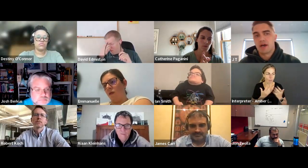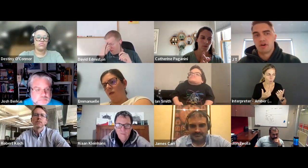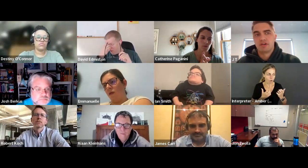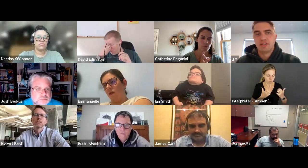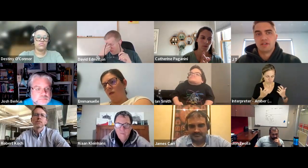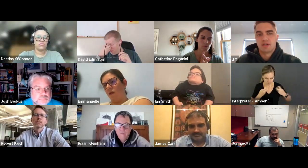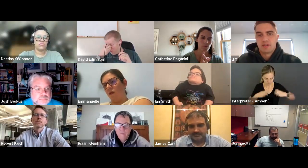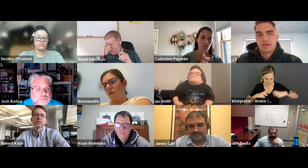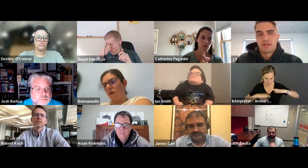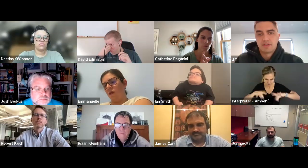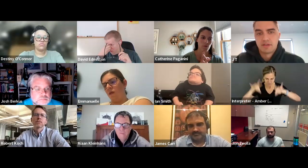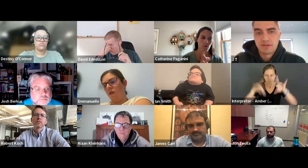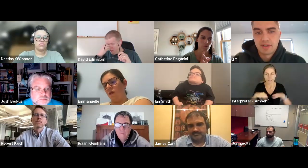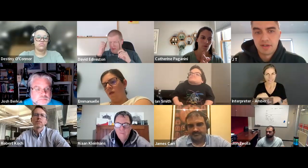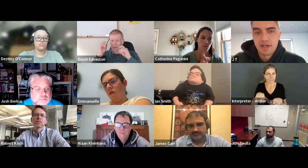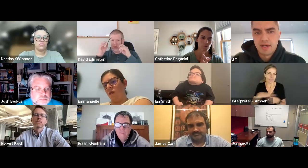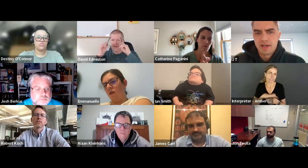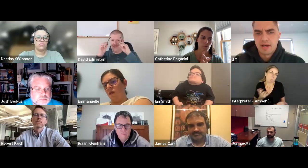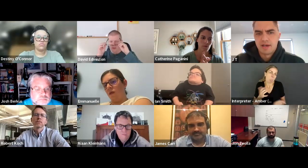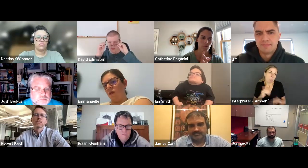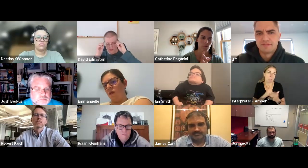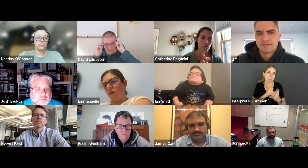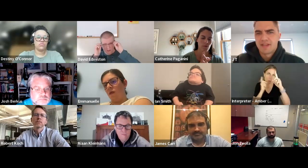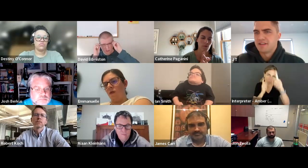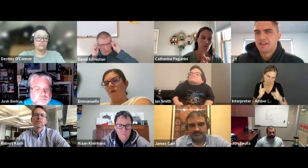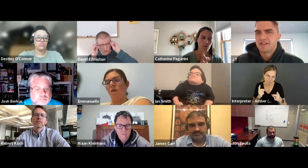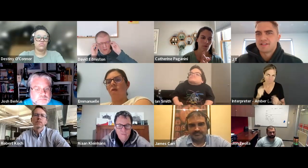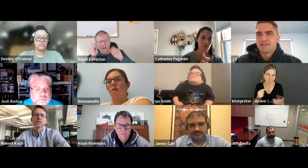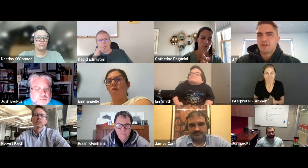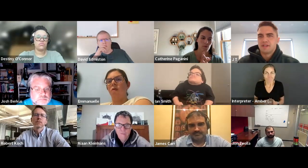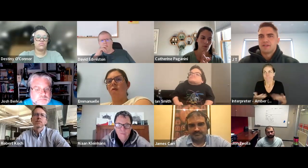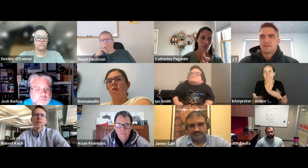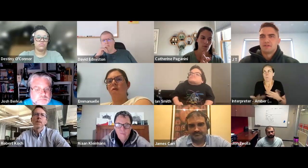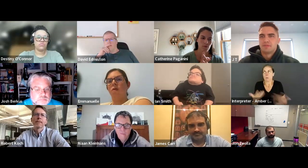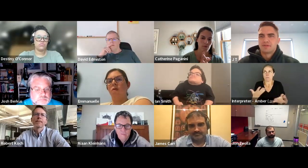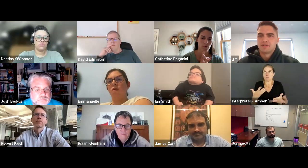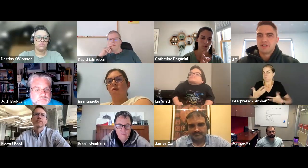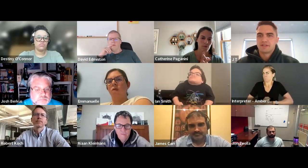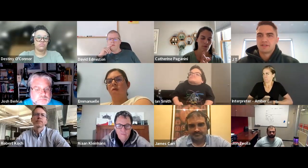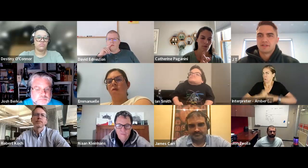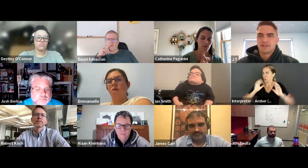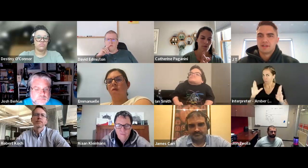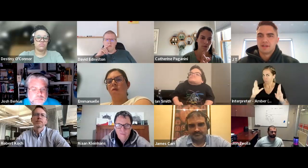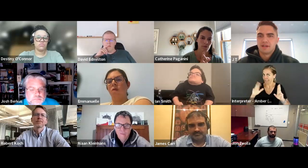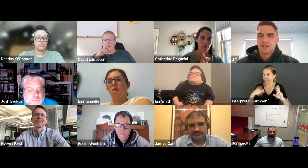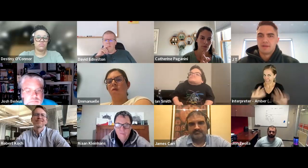whether it be micro-credentialing or other things too. So, yeah, I think that hopefully gives a little bit of